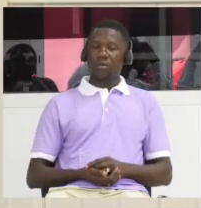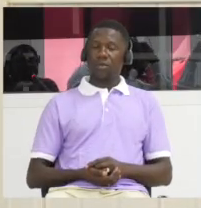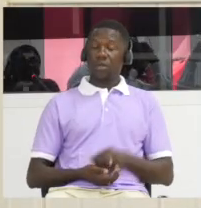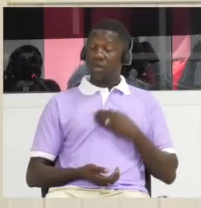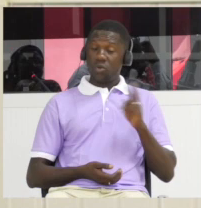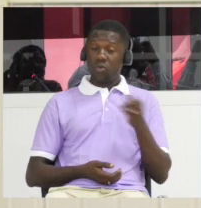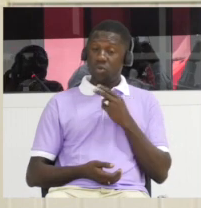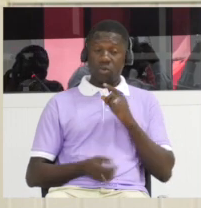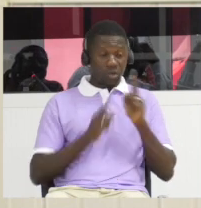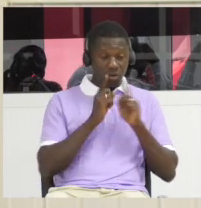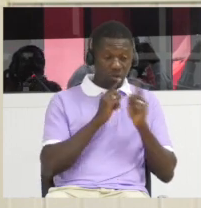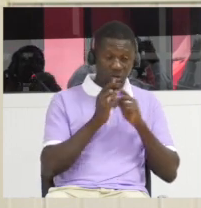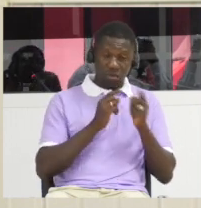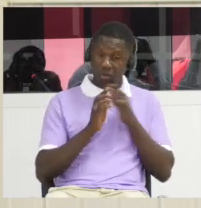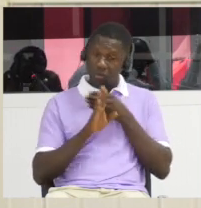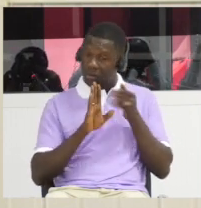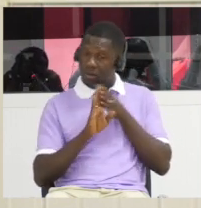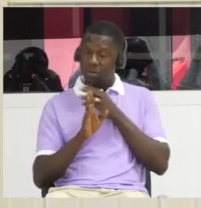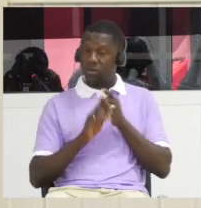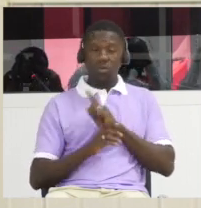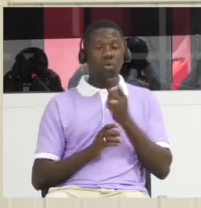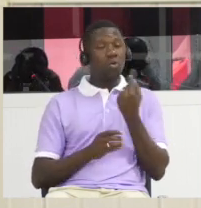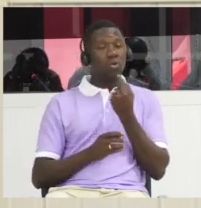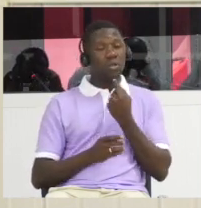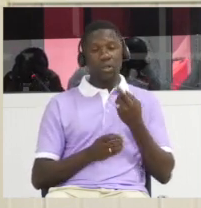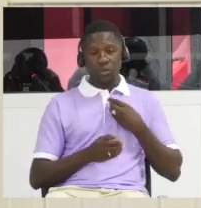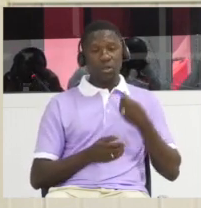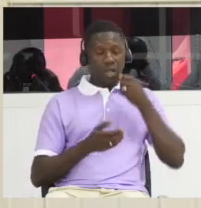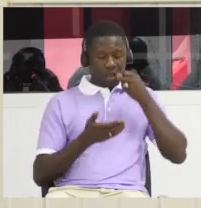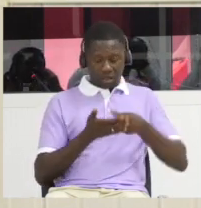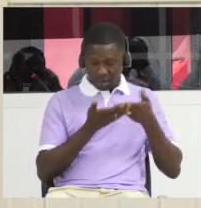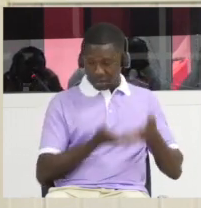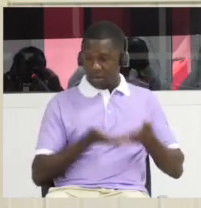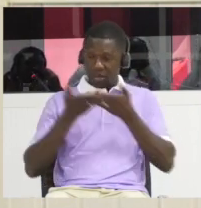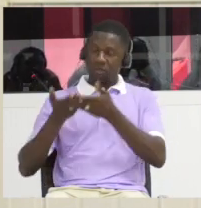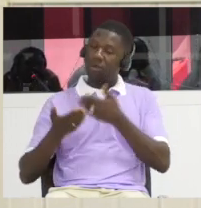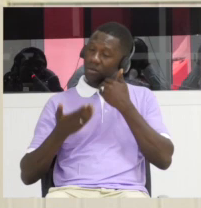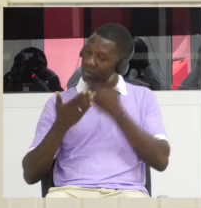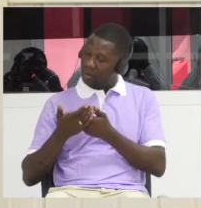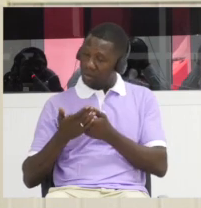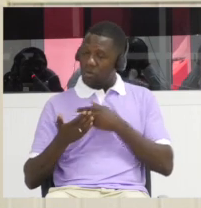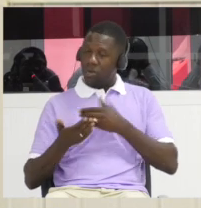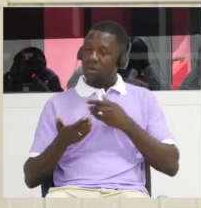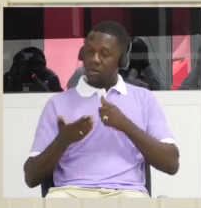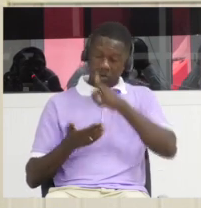the president, you know, appealing for an extension of Dada's contract.